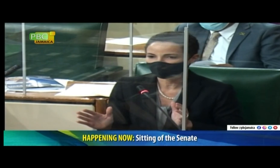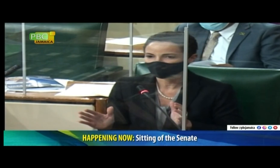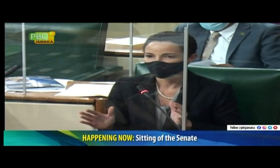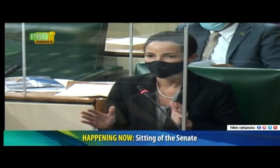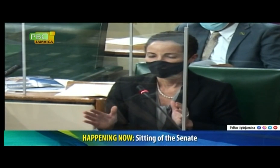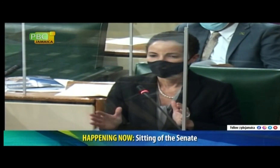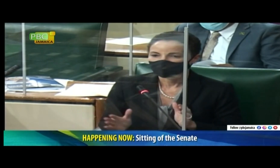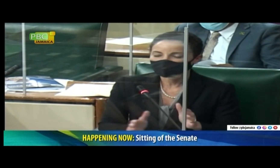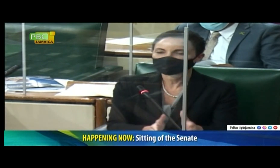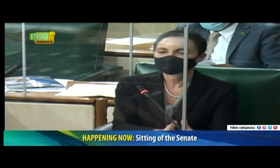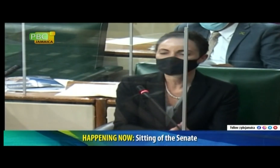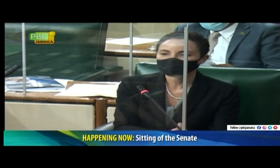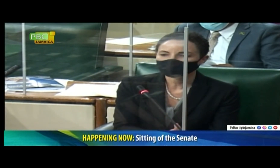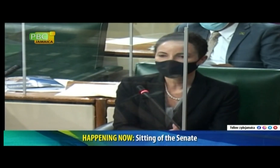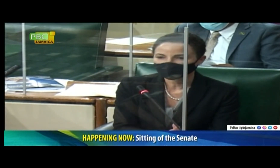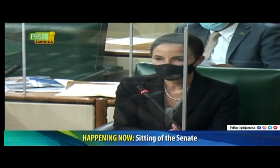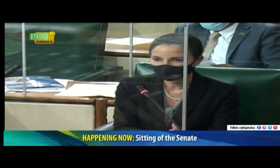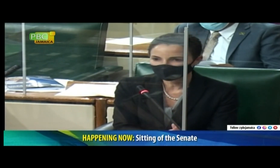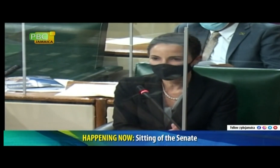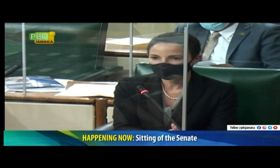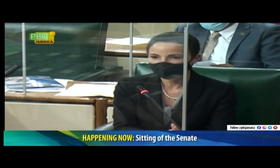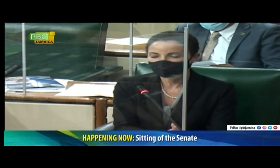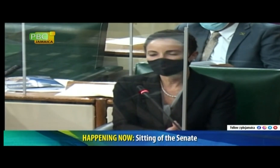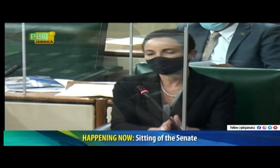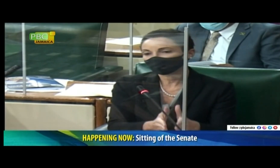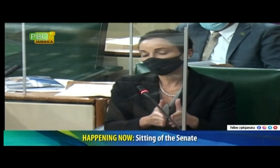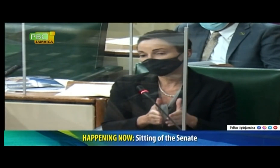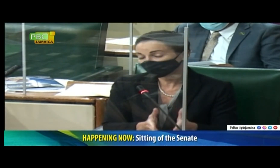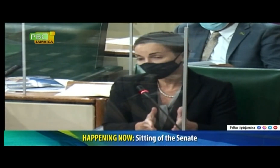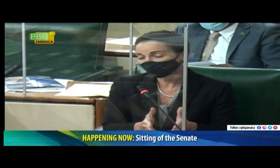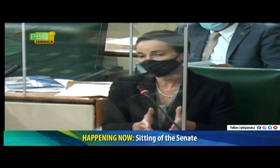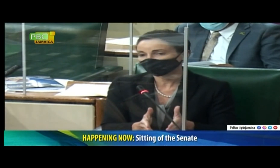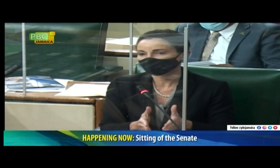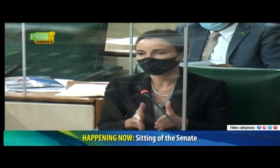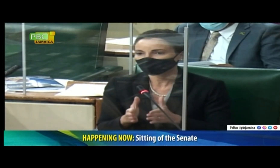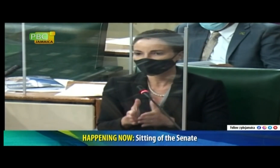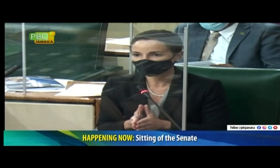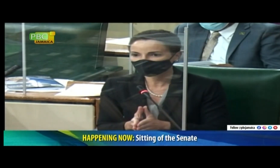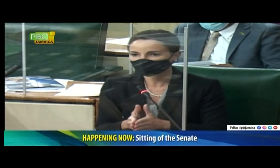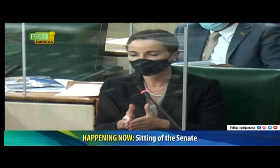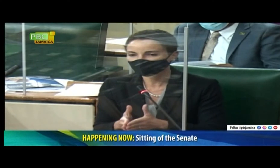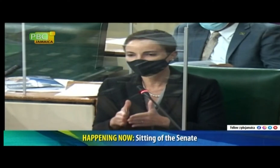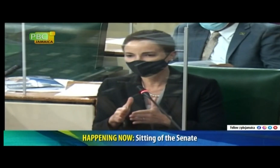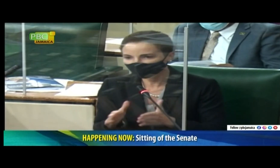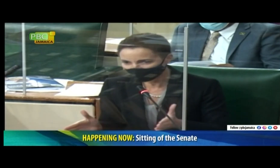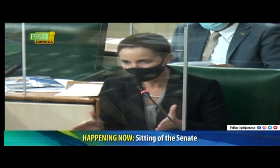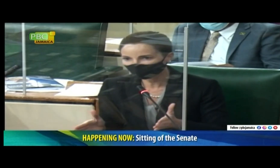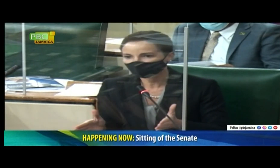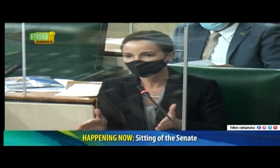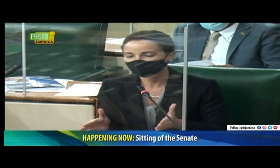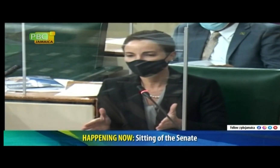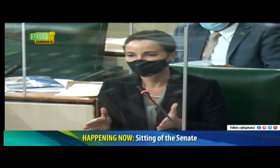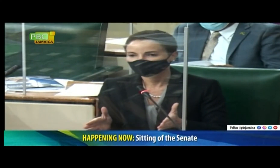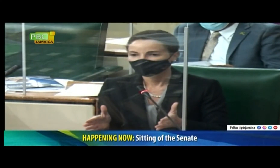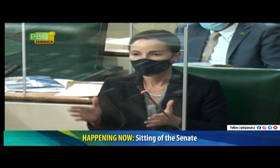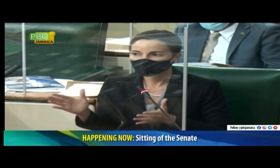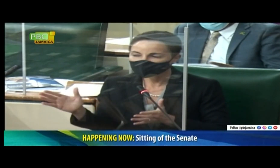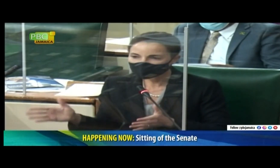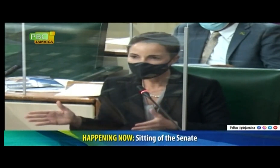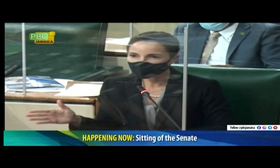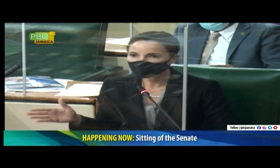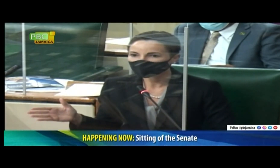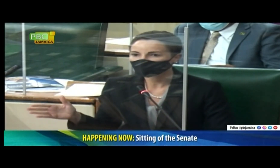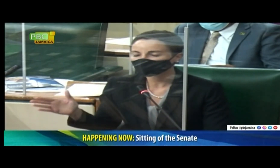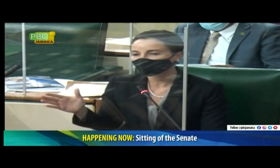time. But this is a scheme as it is. It is anticipated that the matters will end. The